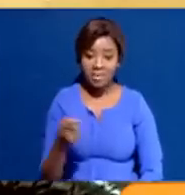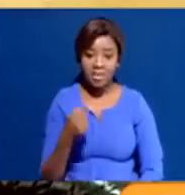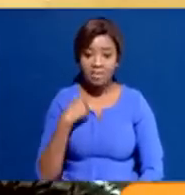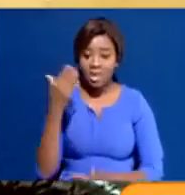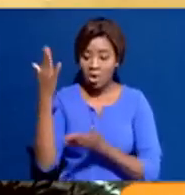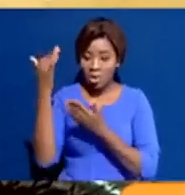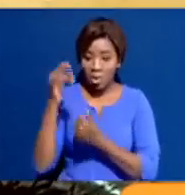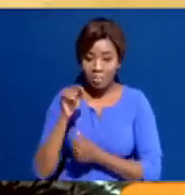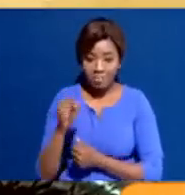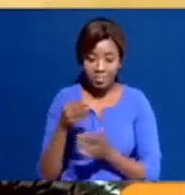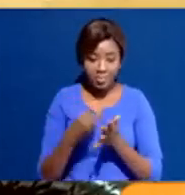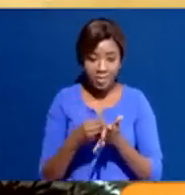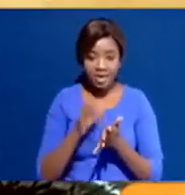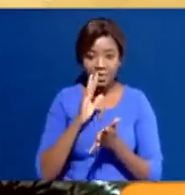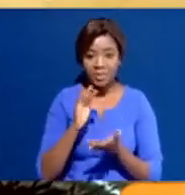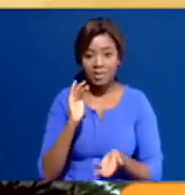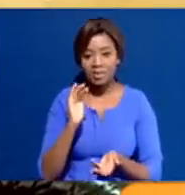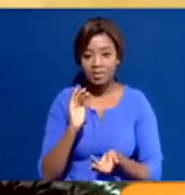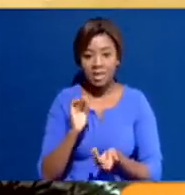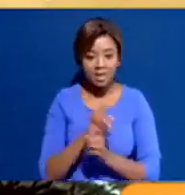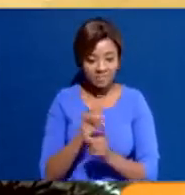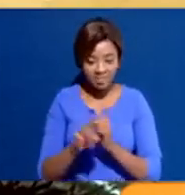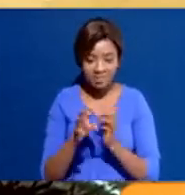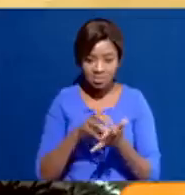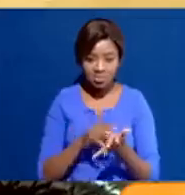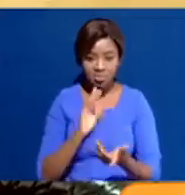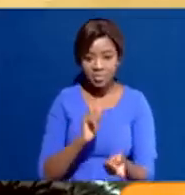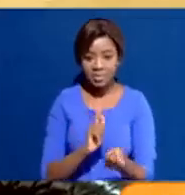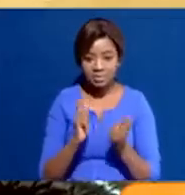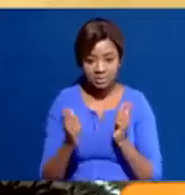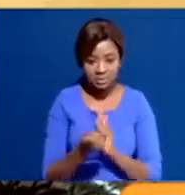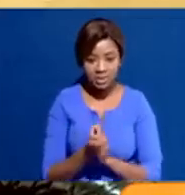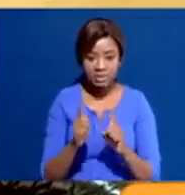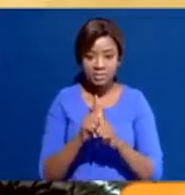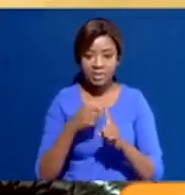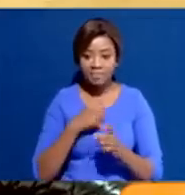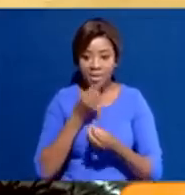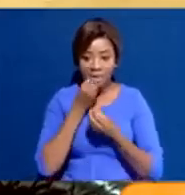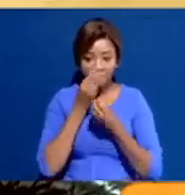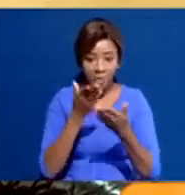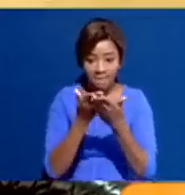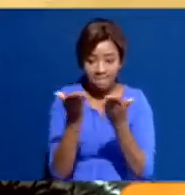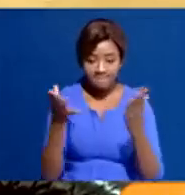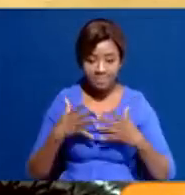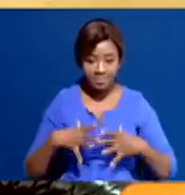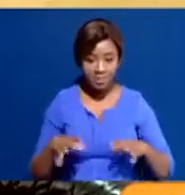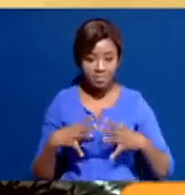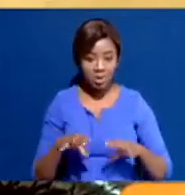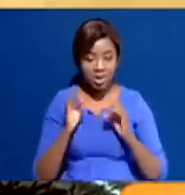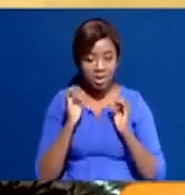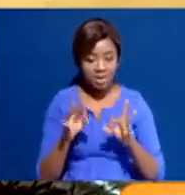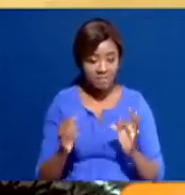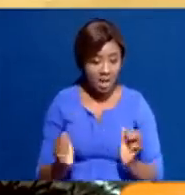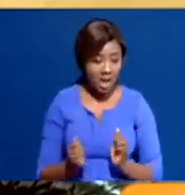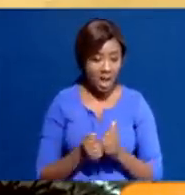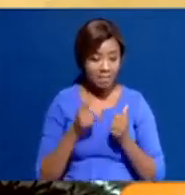turn, and I want to assure all the other people who could be in the same situation, many Kenyans who could